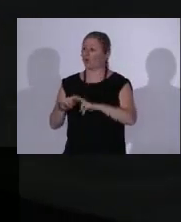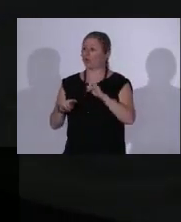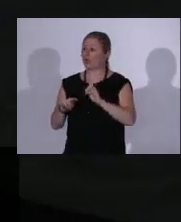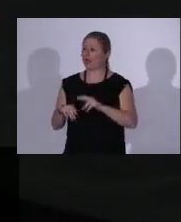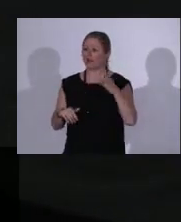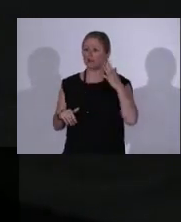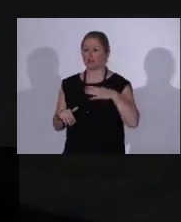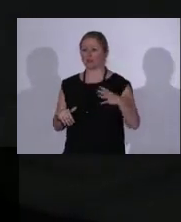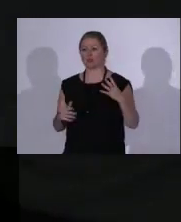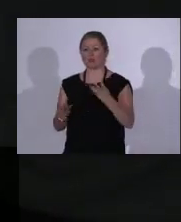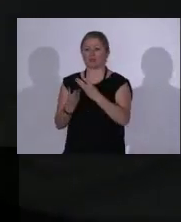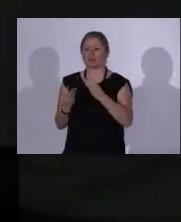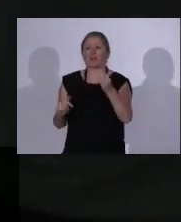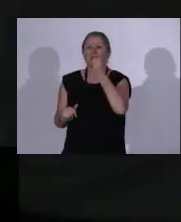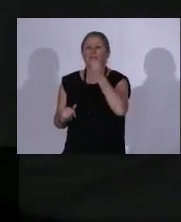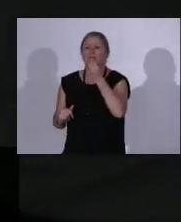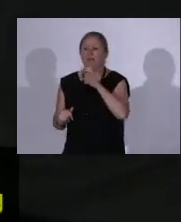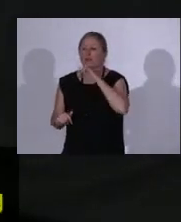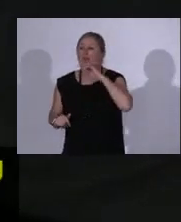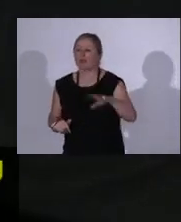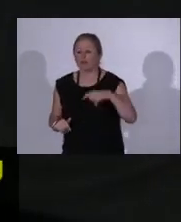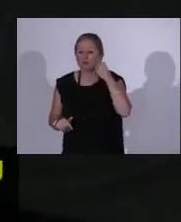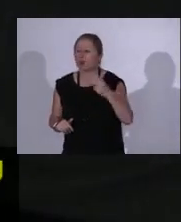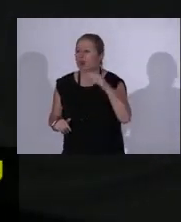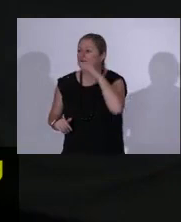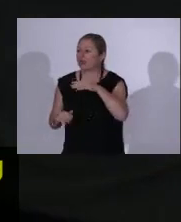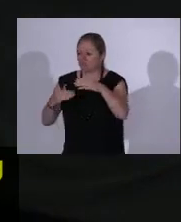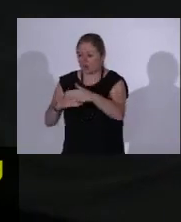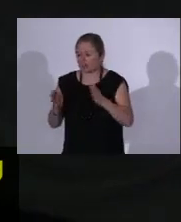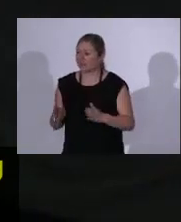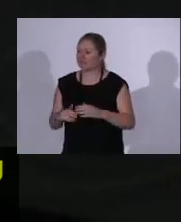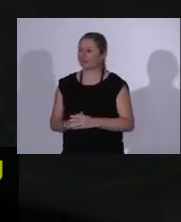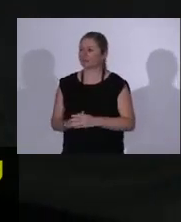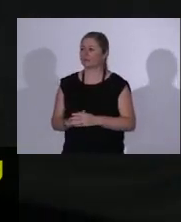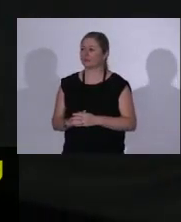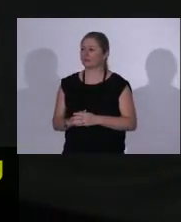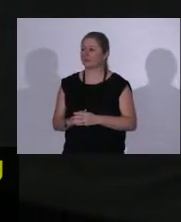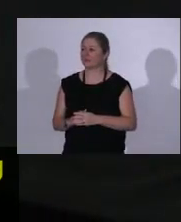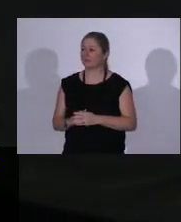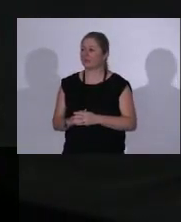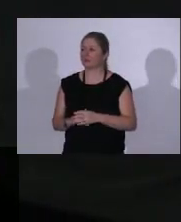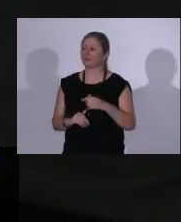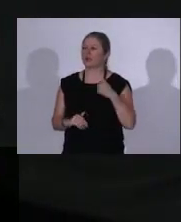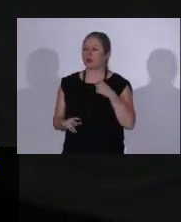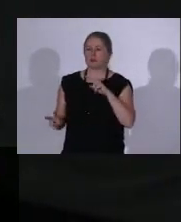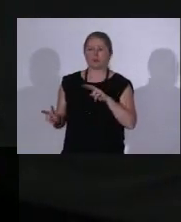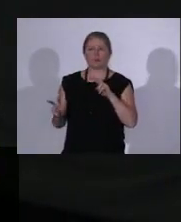put in their child's lunchbox for the next day. And so very quickly, I started to see